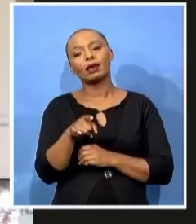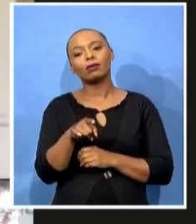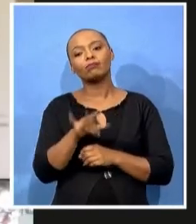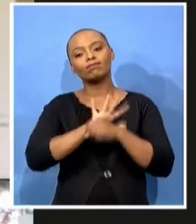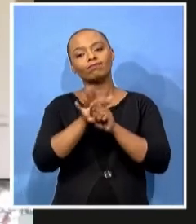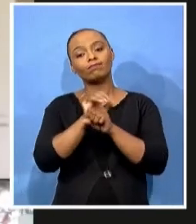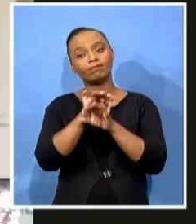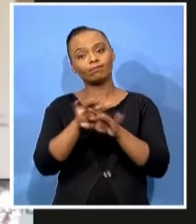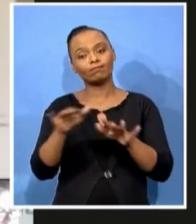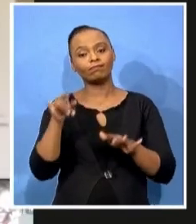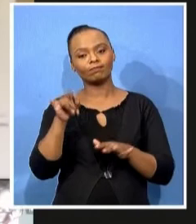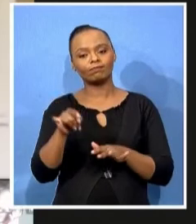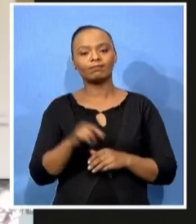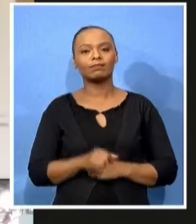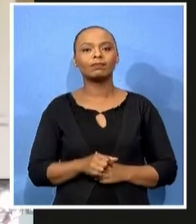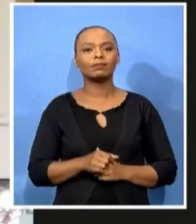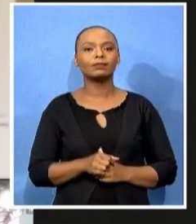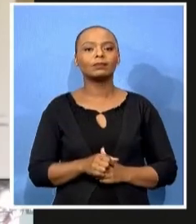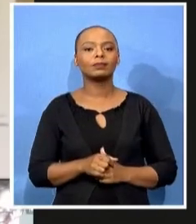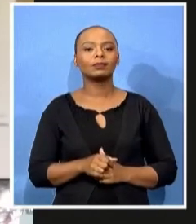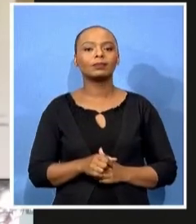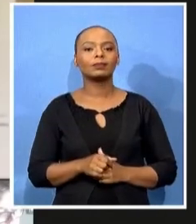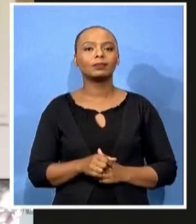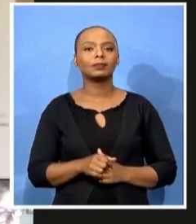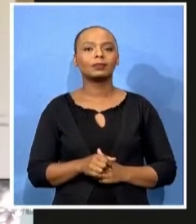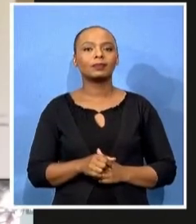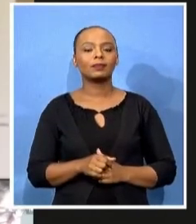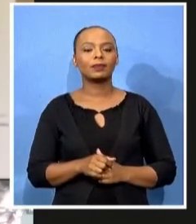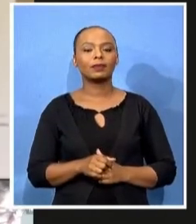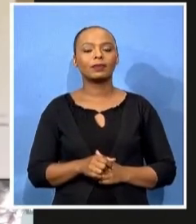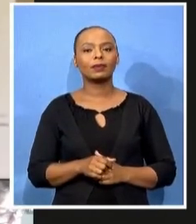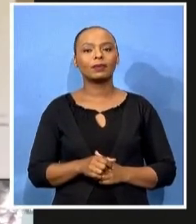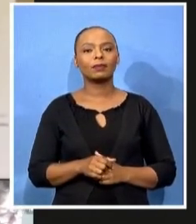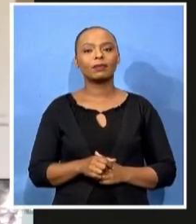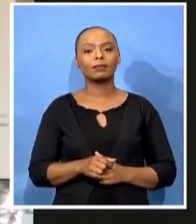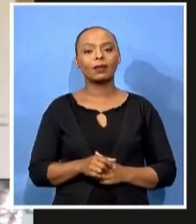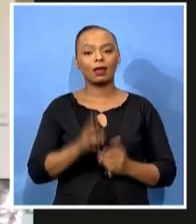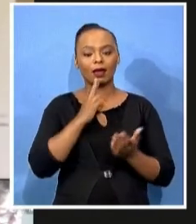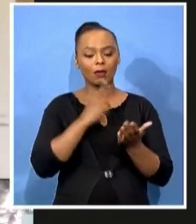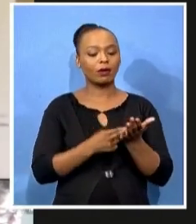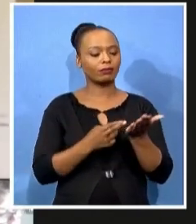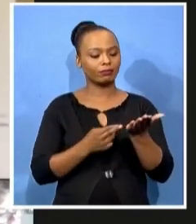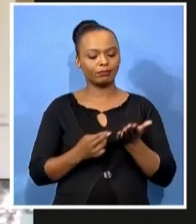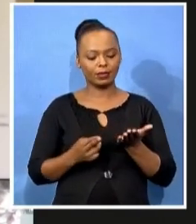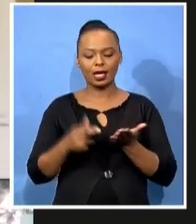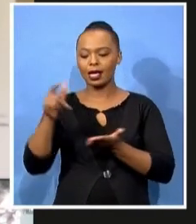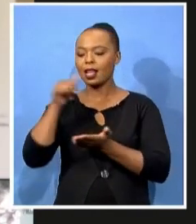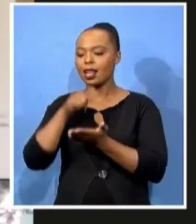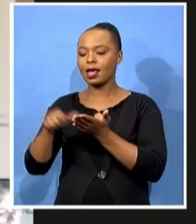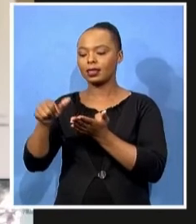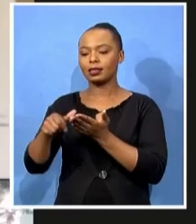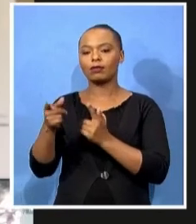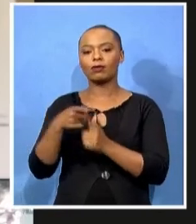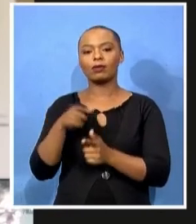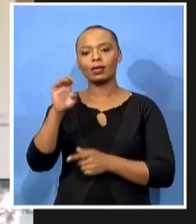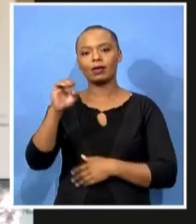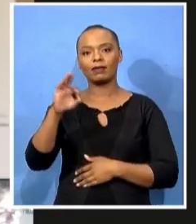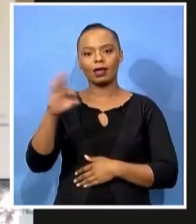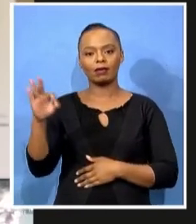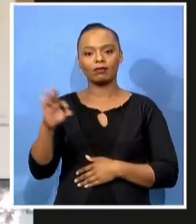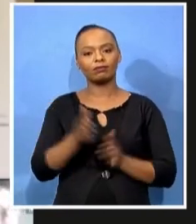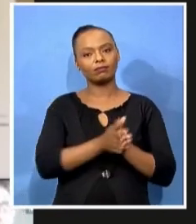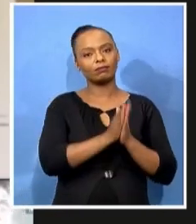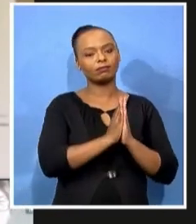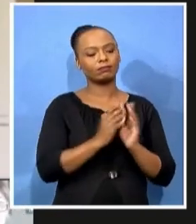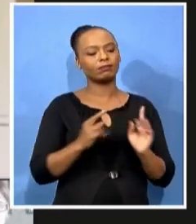about the letter from the EFF requesting Minister Mboweni. I can just say that I do know that